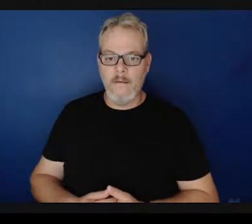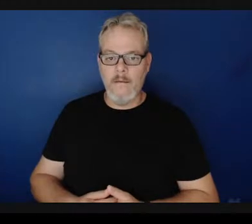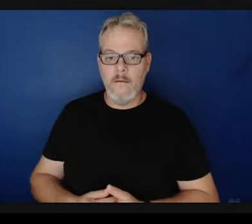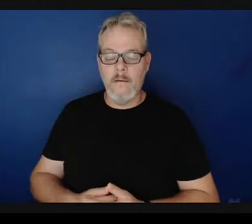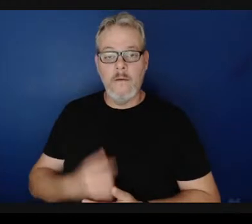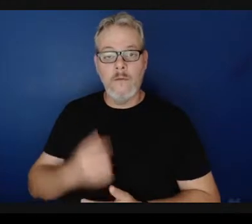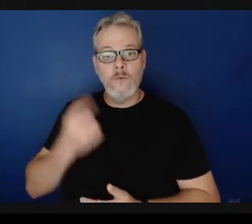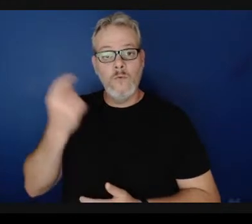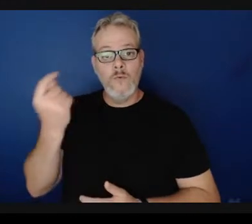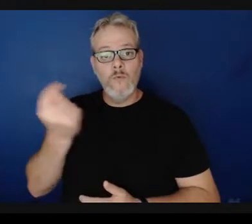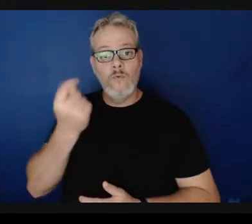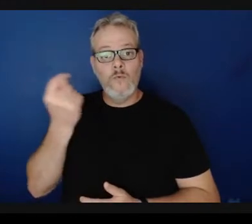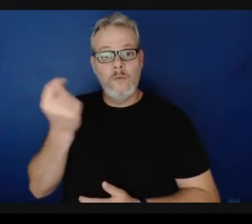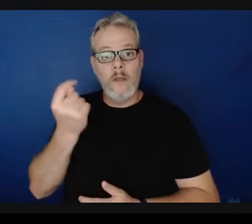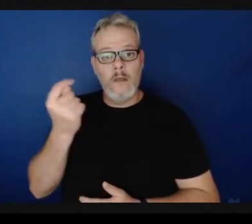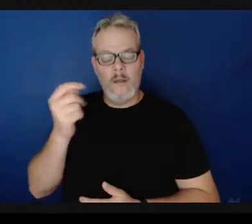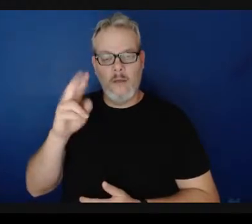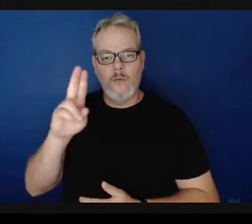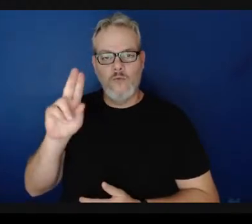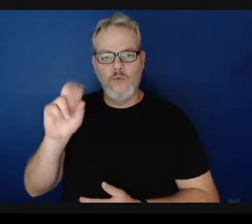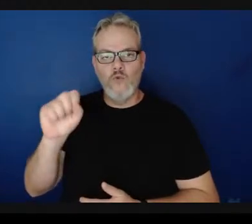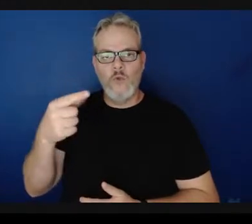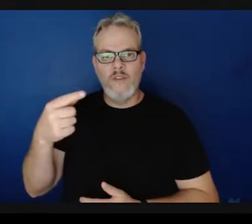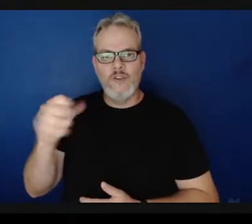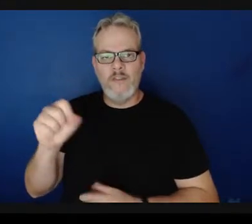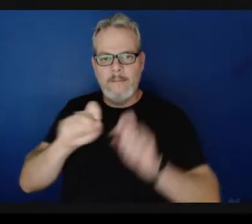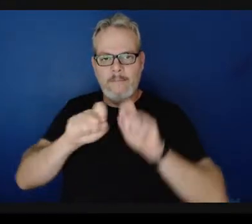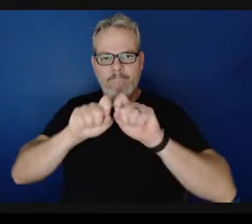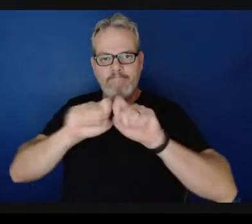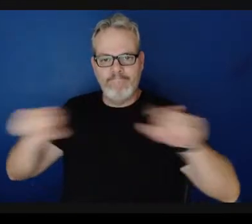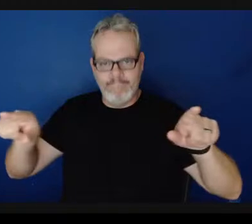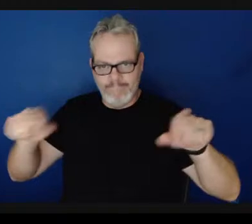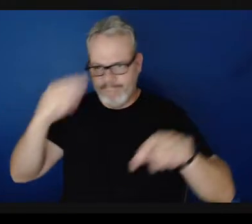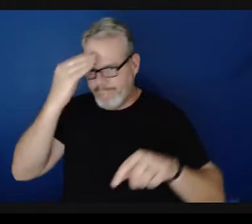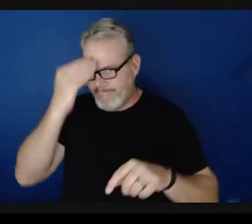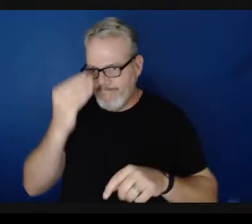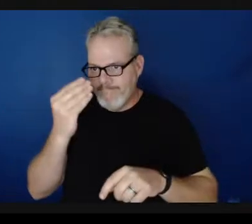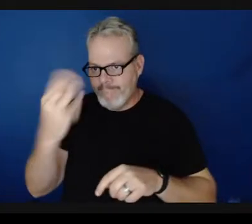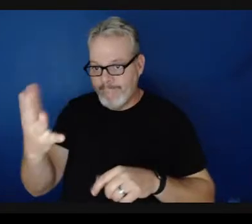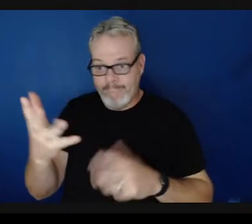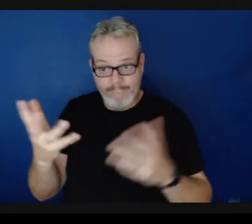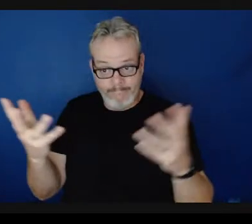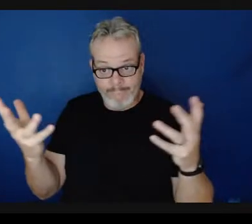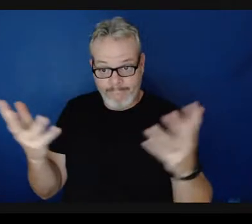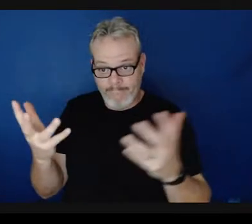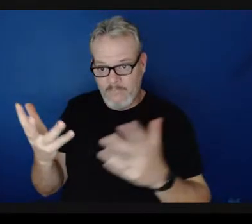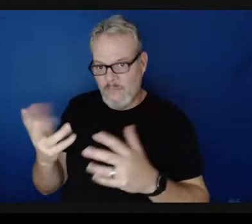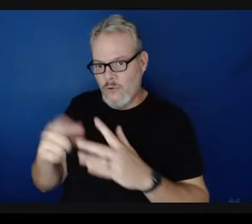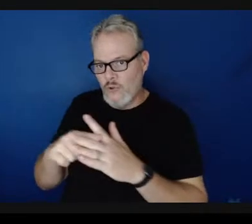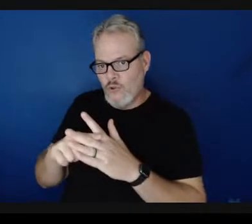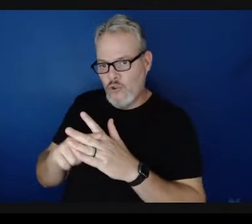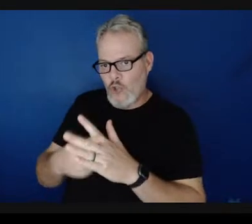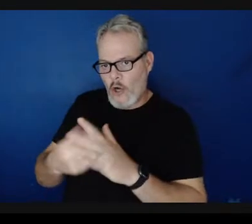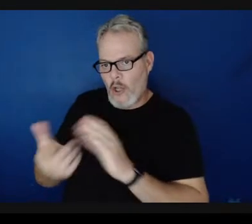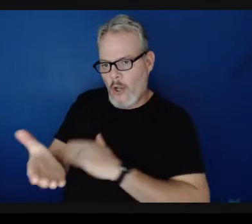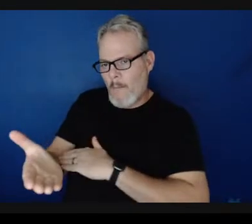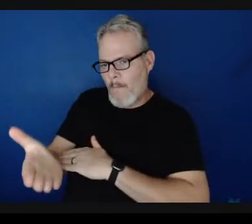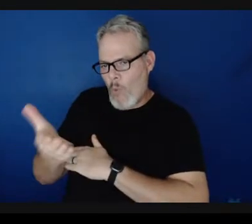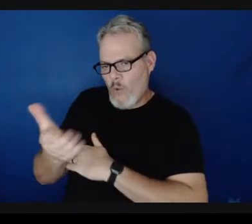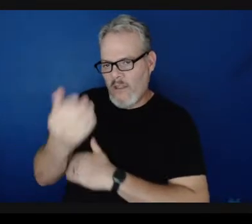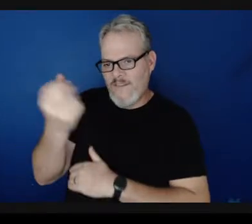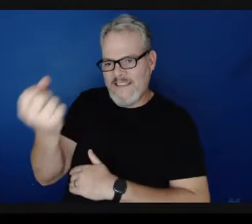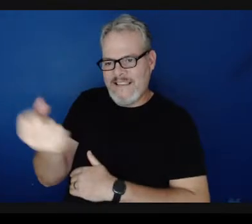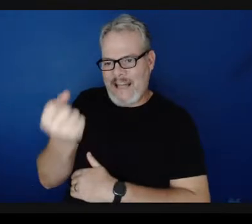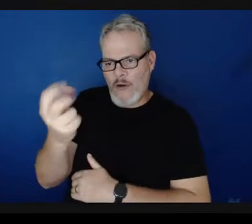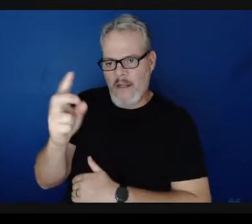notice, but they did note that starting in the morning of Saturday the 14th, there were several